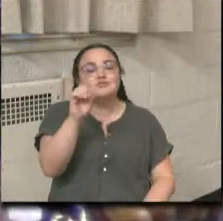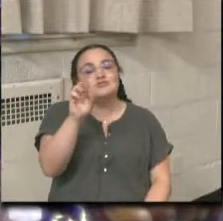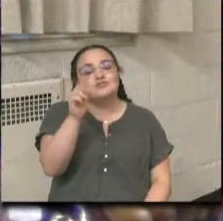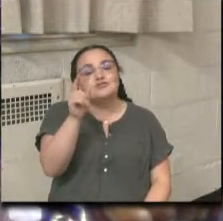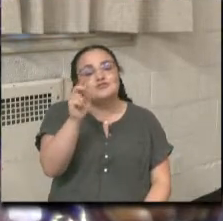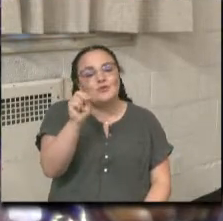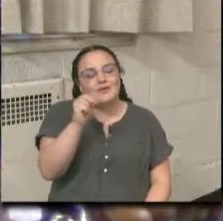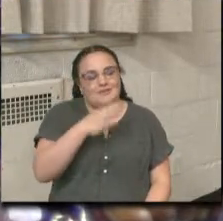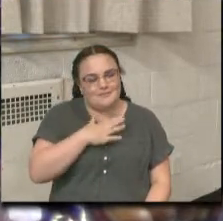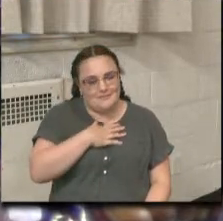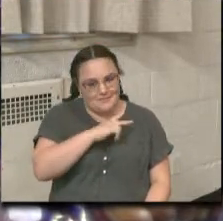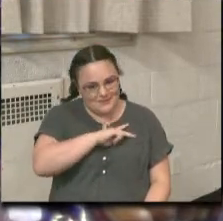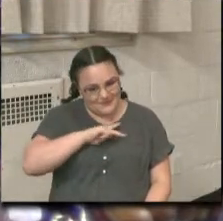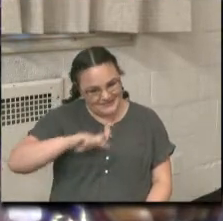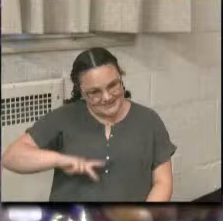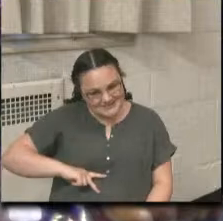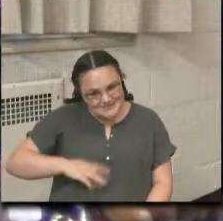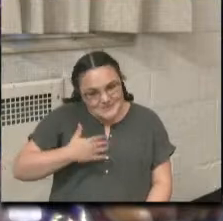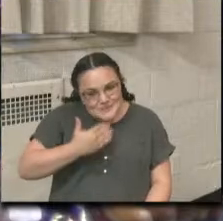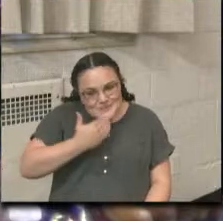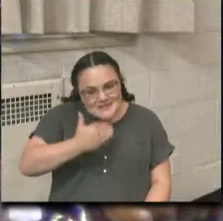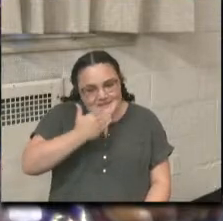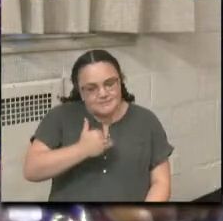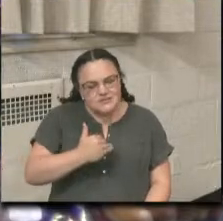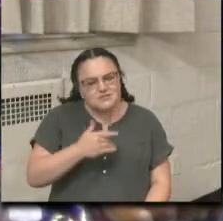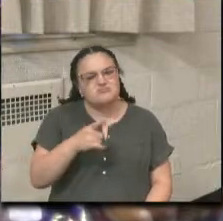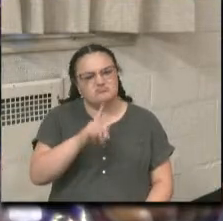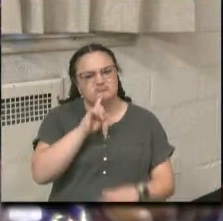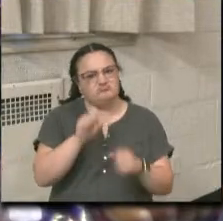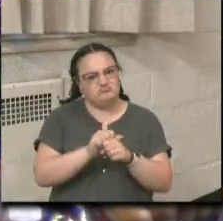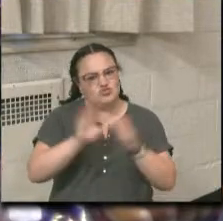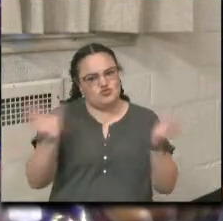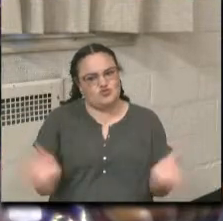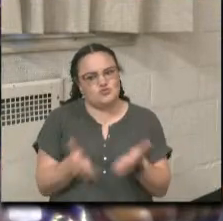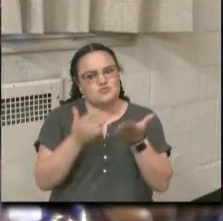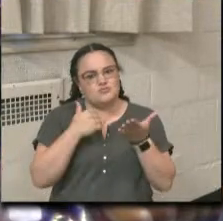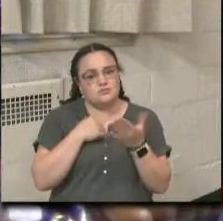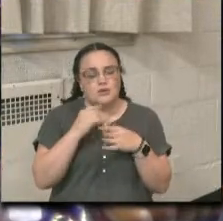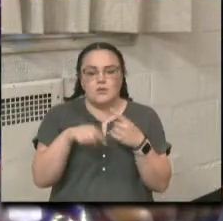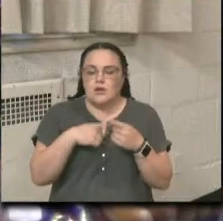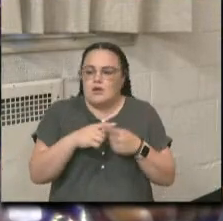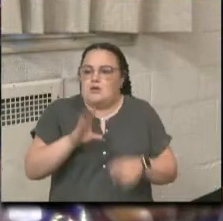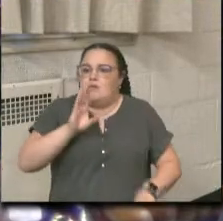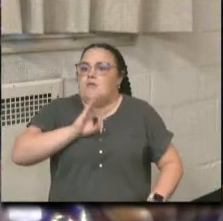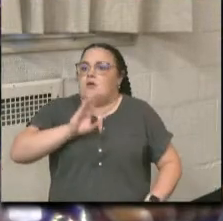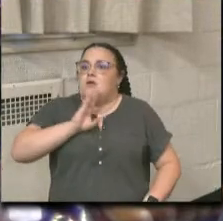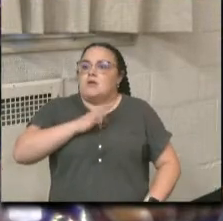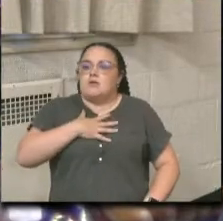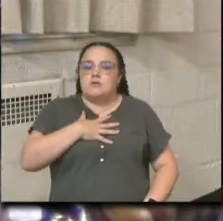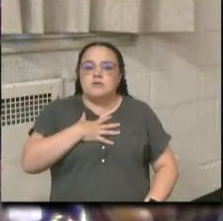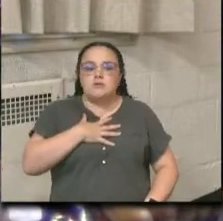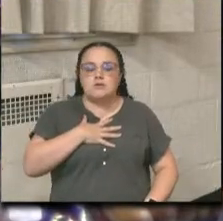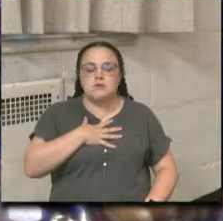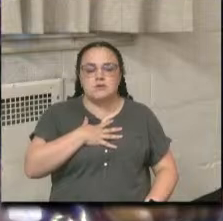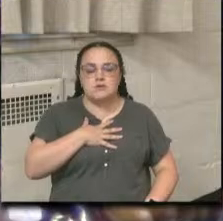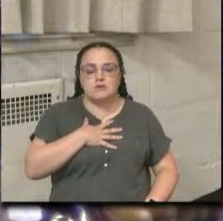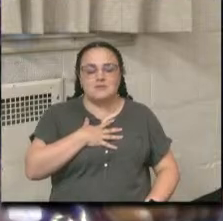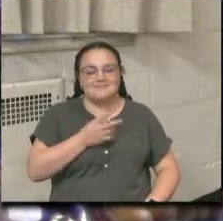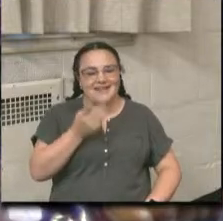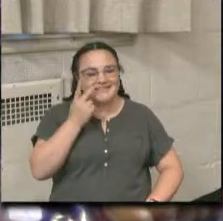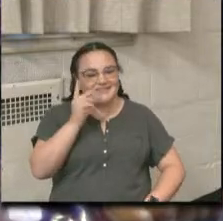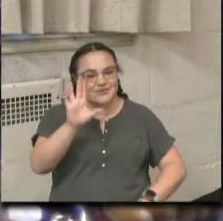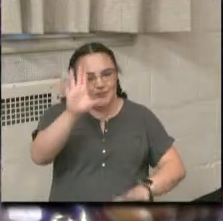little princess, thank you for being my encouragement. When I got frustrated, I started to stare at your beautiful